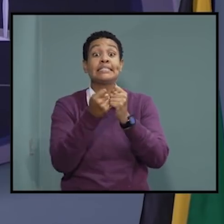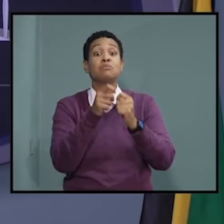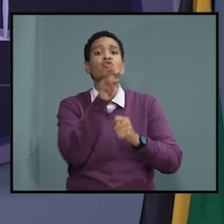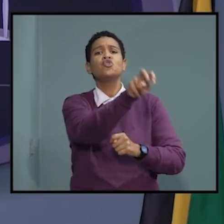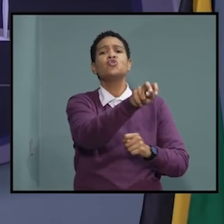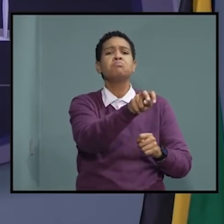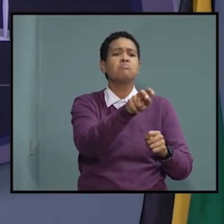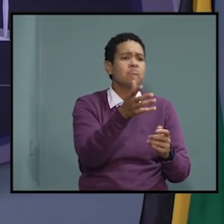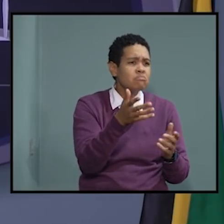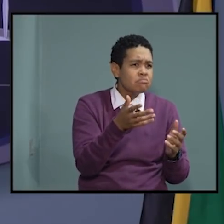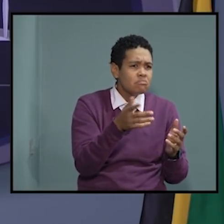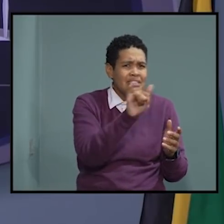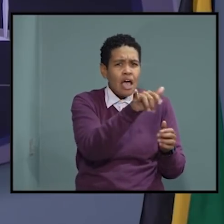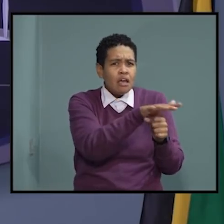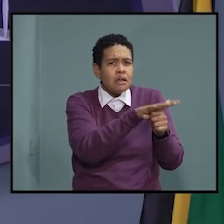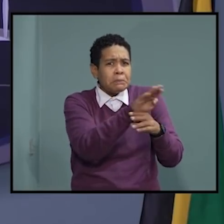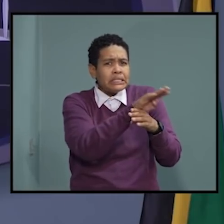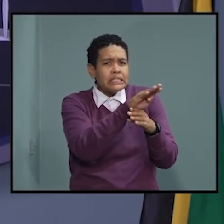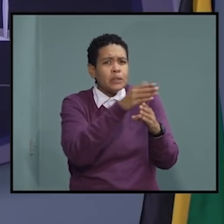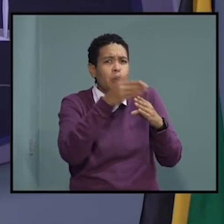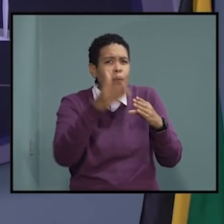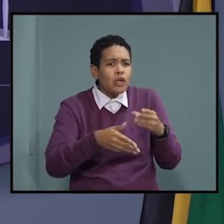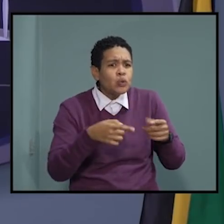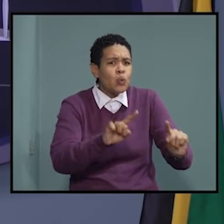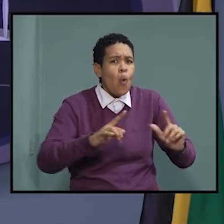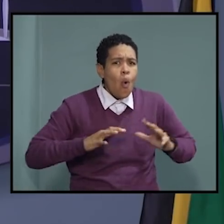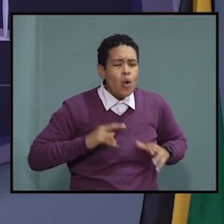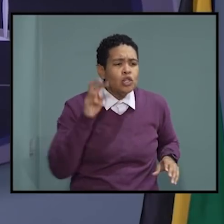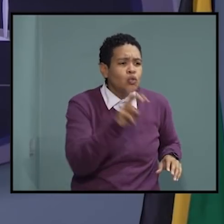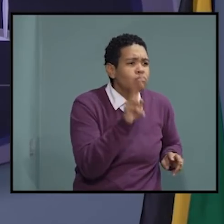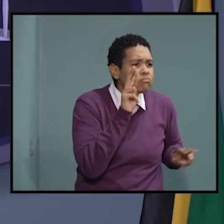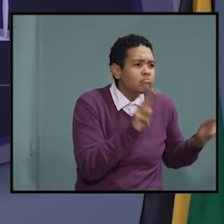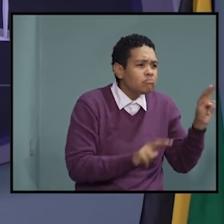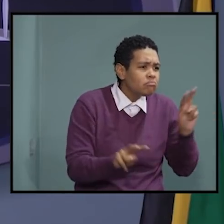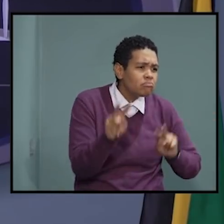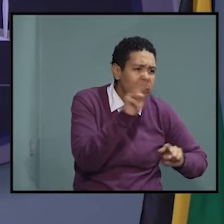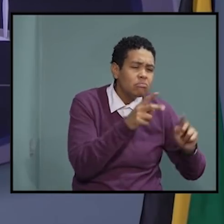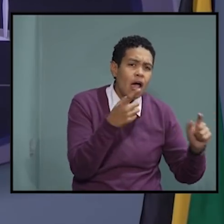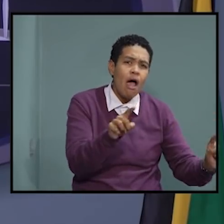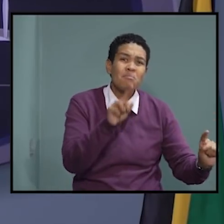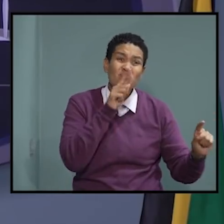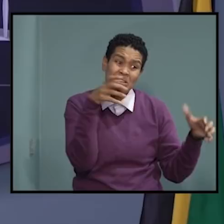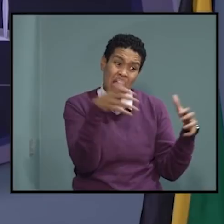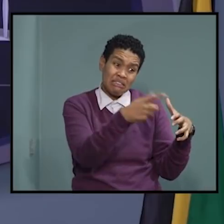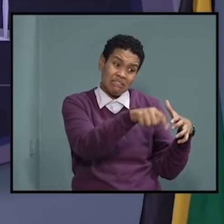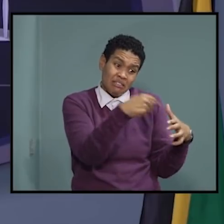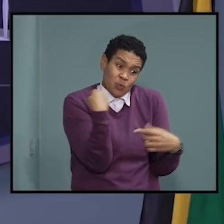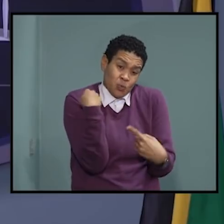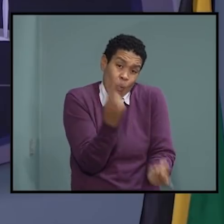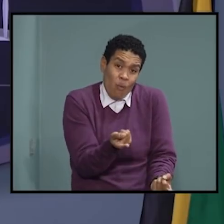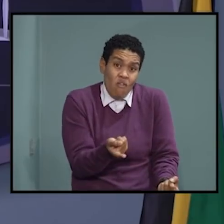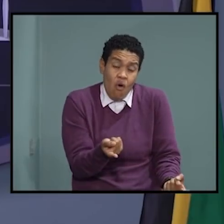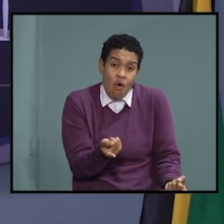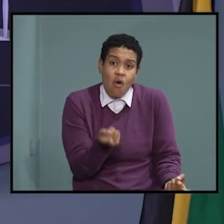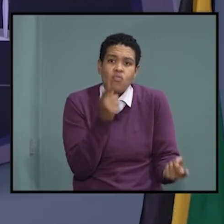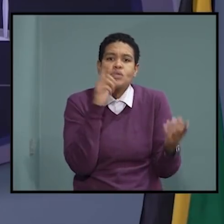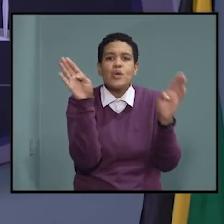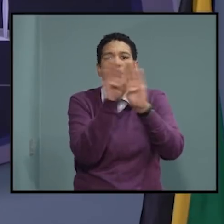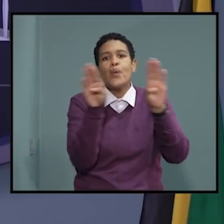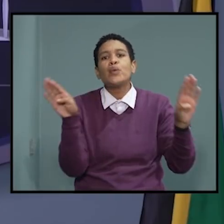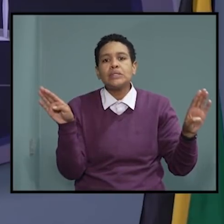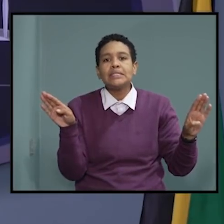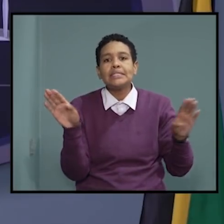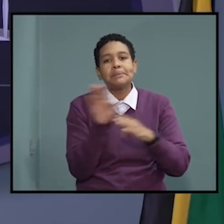on the weekend, in fact, during the course of the holiday weekend. And the entity has since closed.